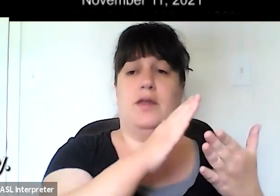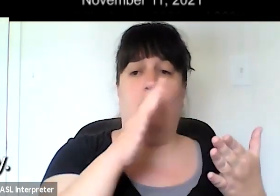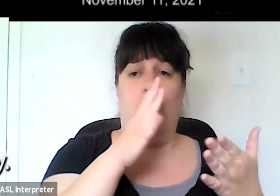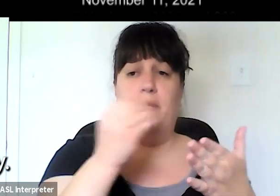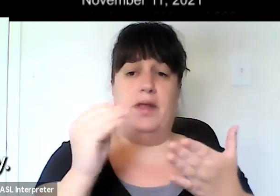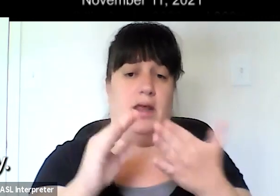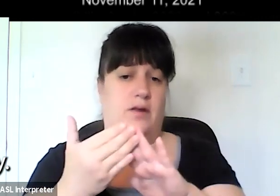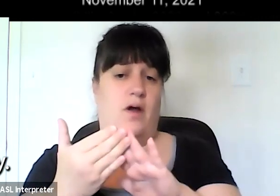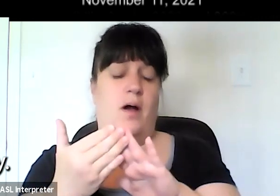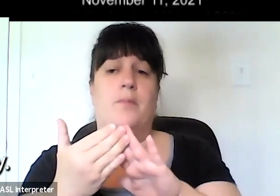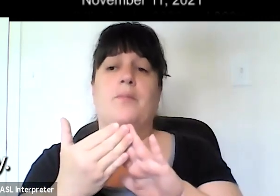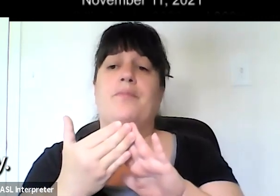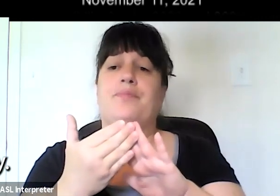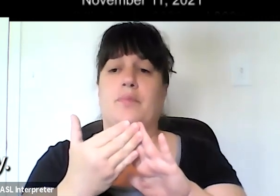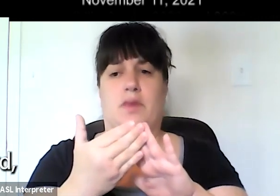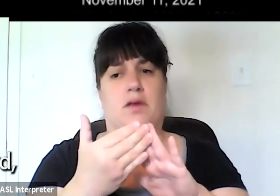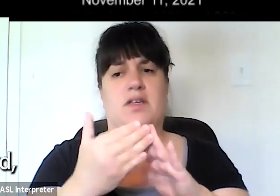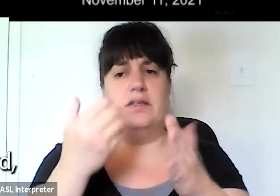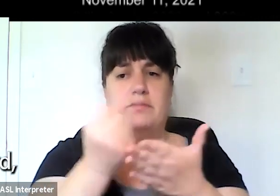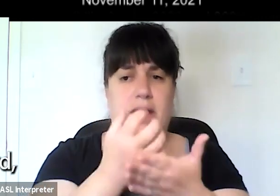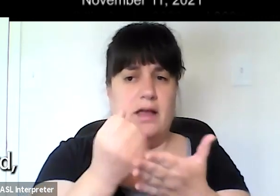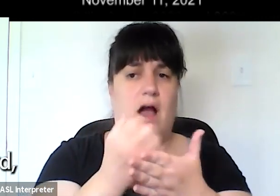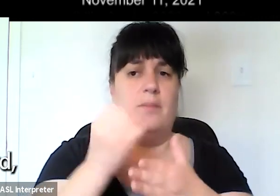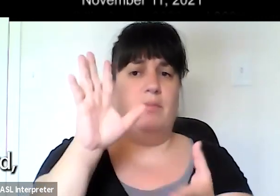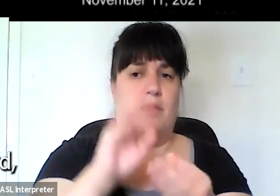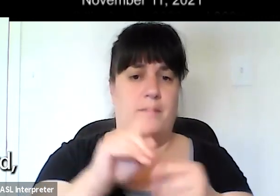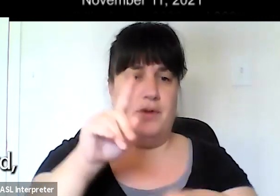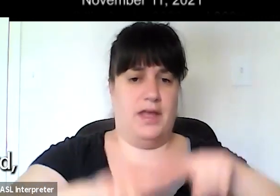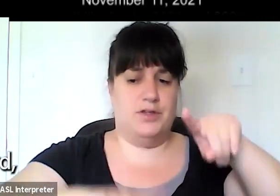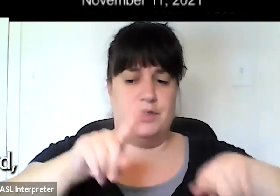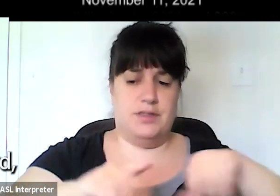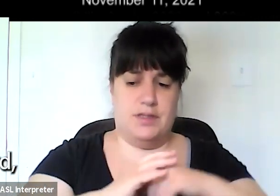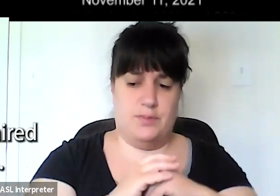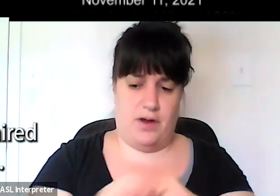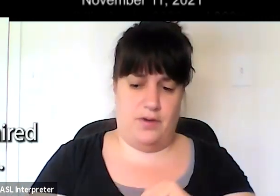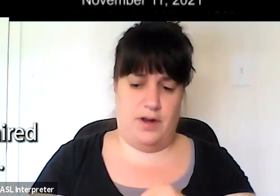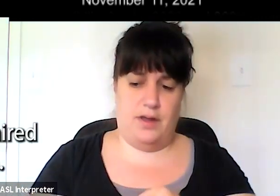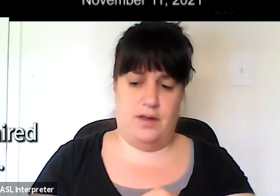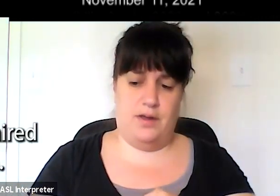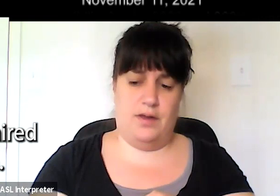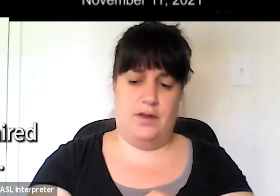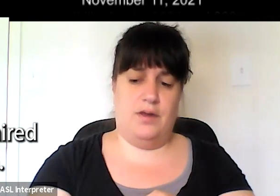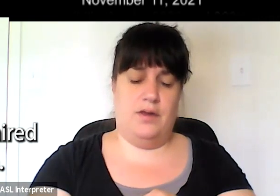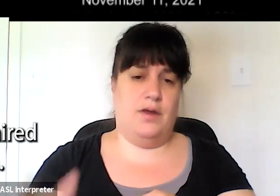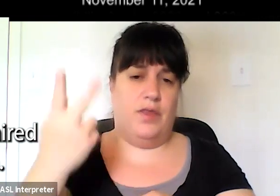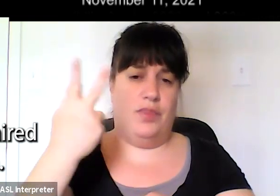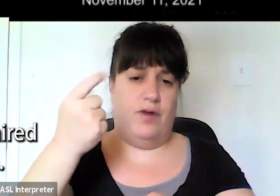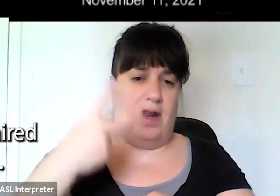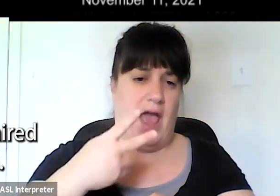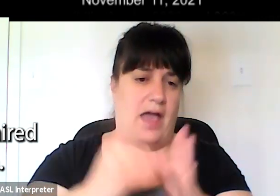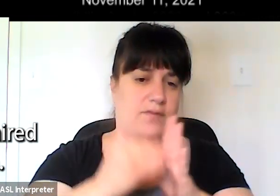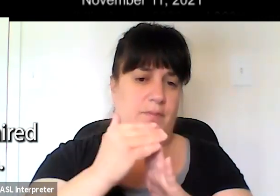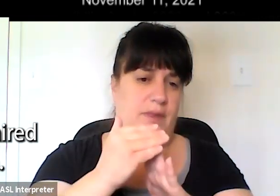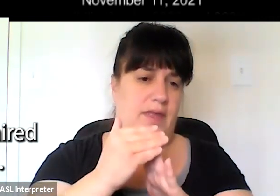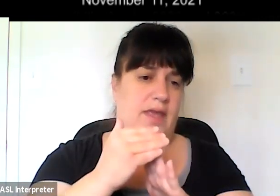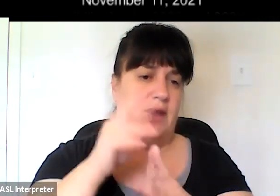income and obviously between the population disparity. As you must have heard, 3.5 million visually impaired people live in